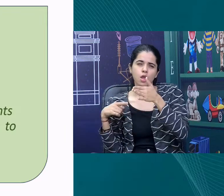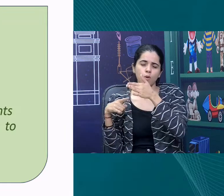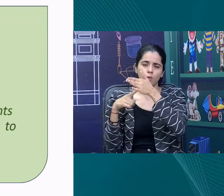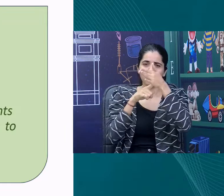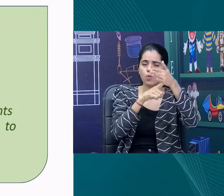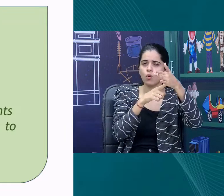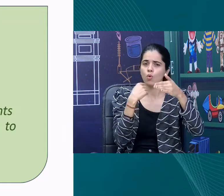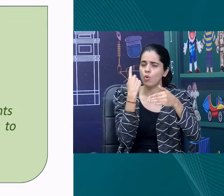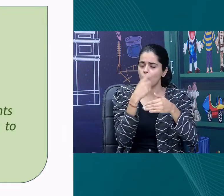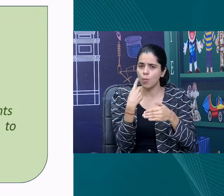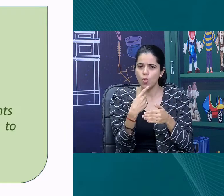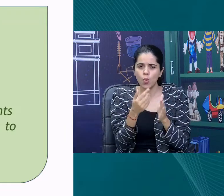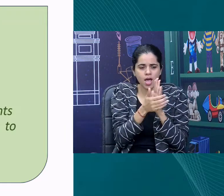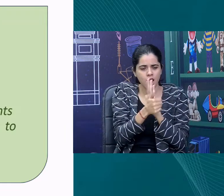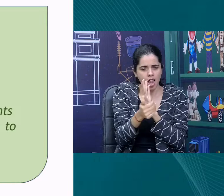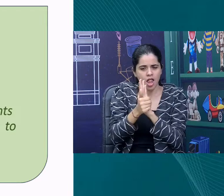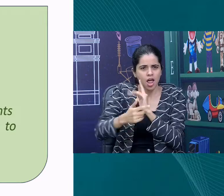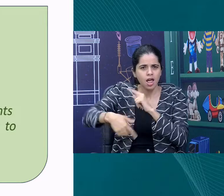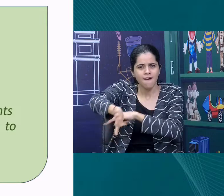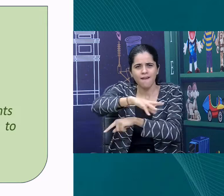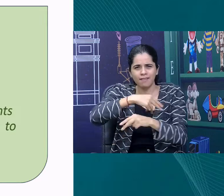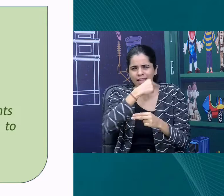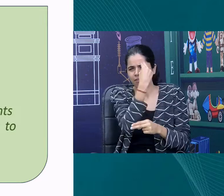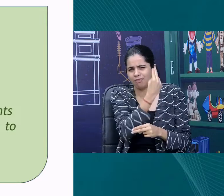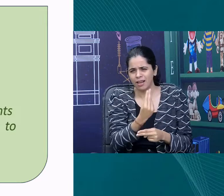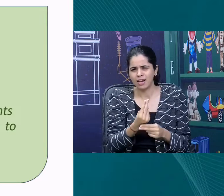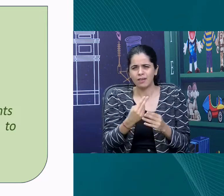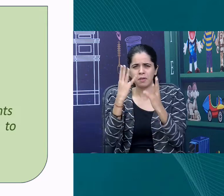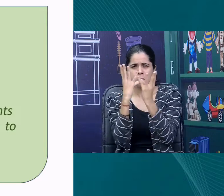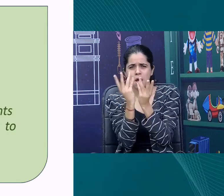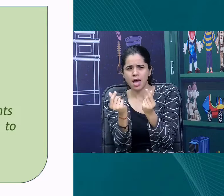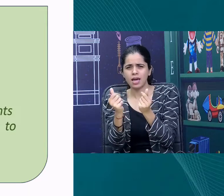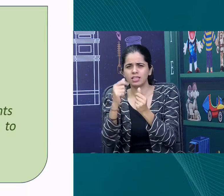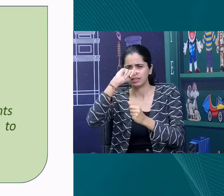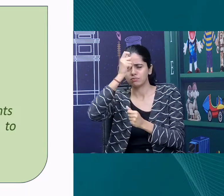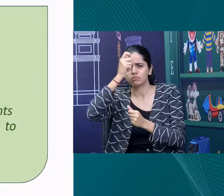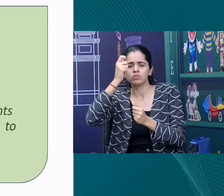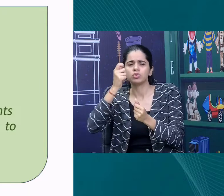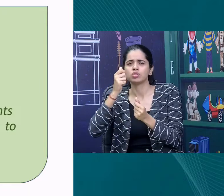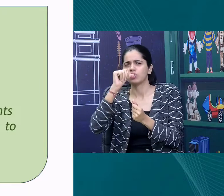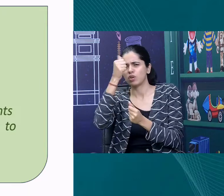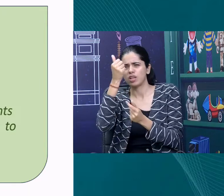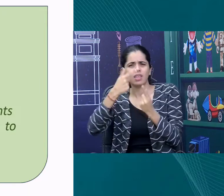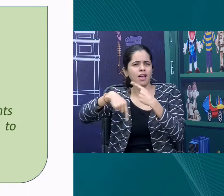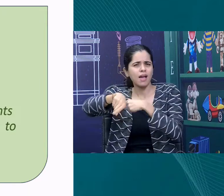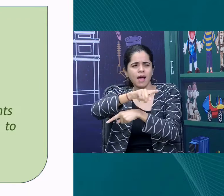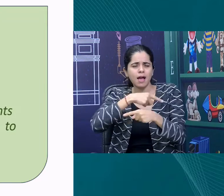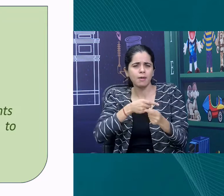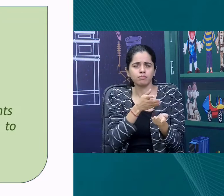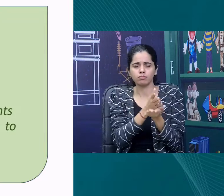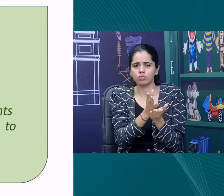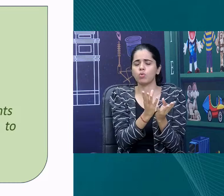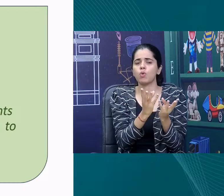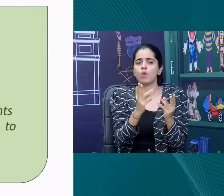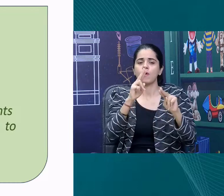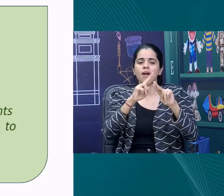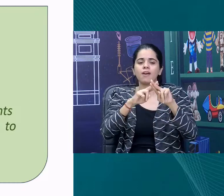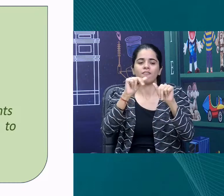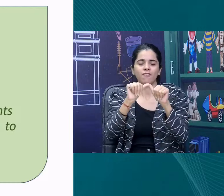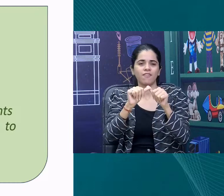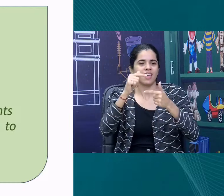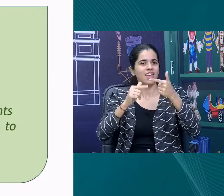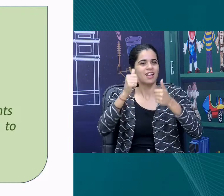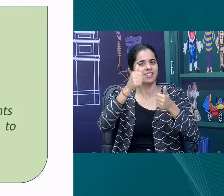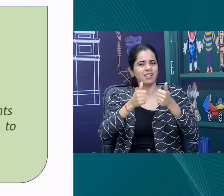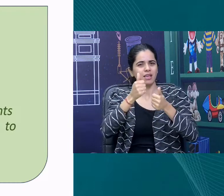each student in your classroom, and reaching out to them effectively. So one of the things they do FAs we do